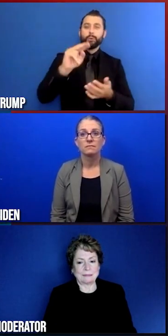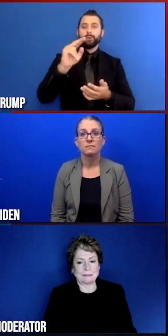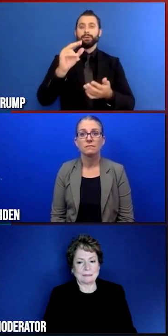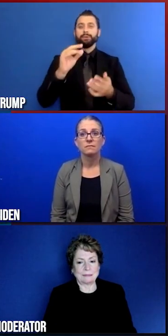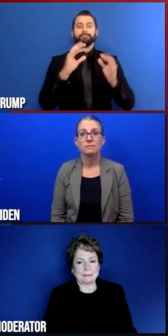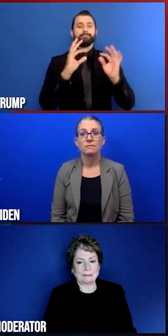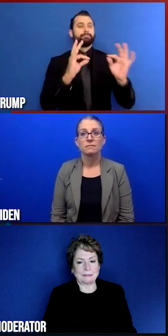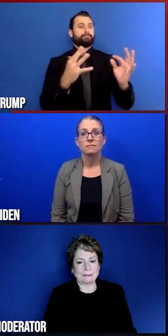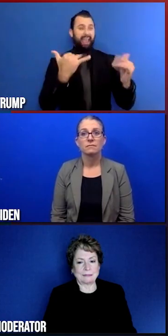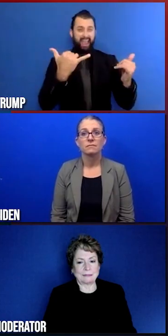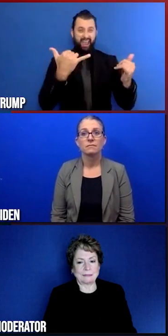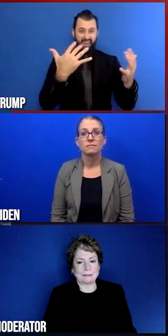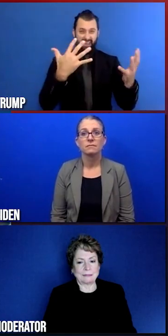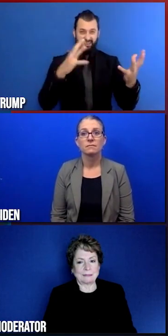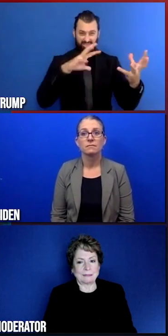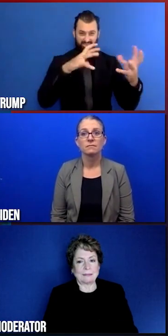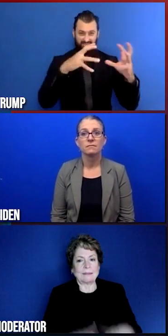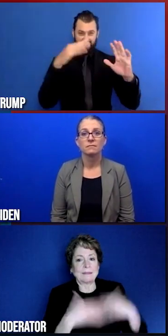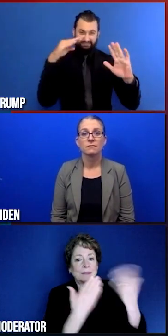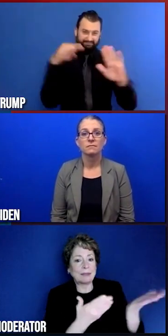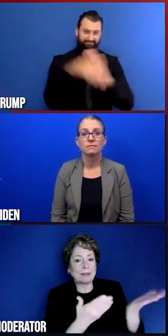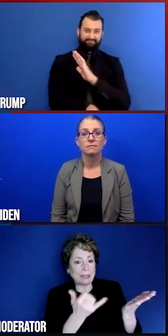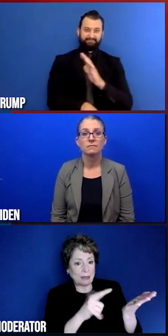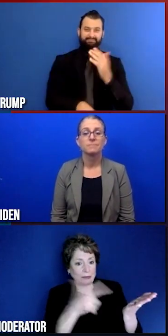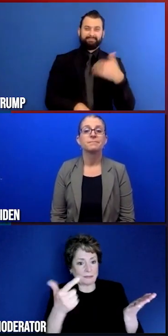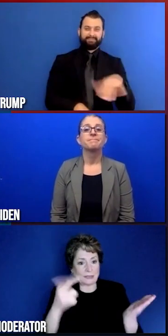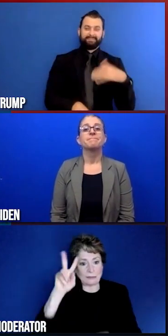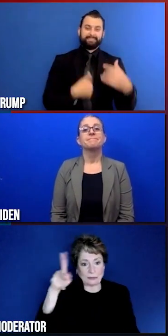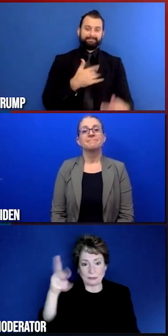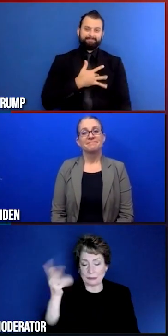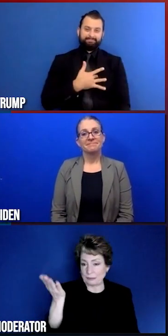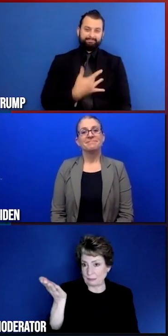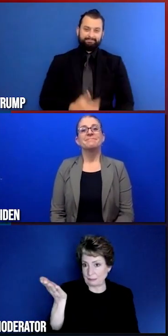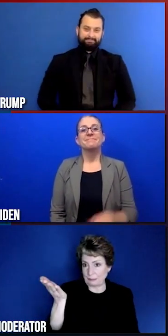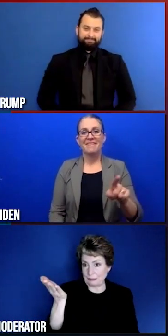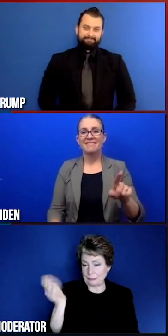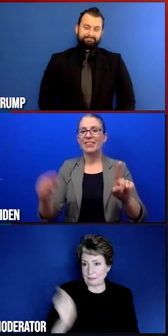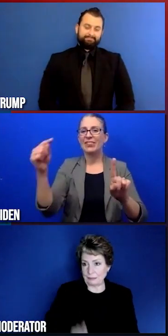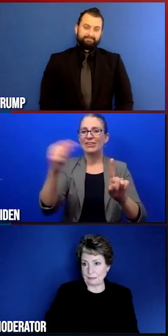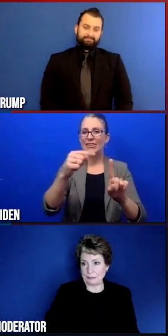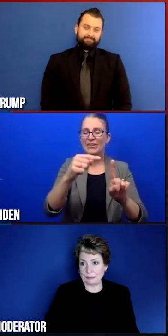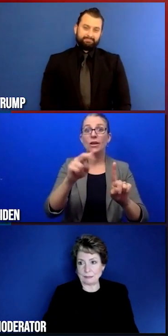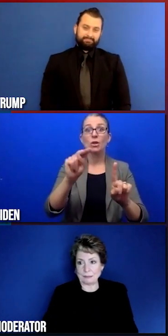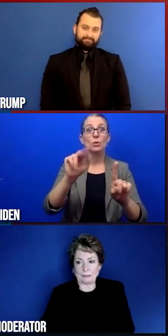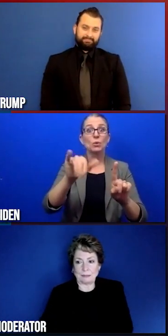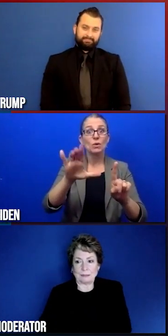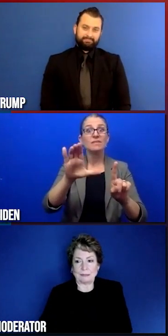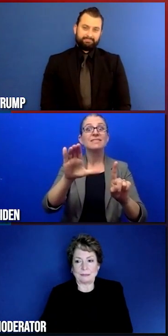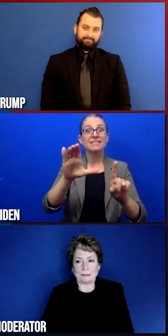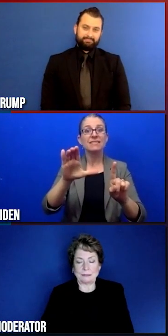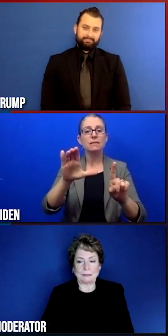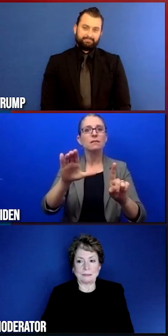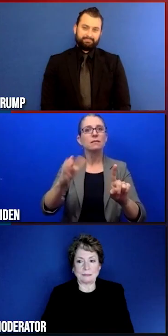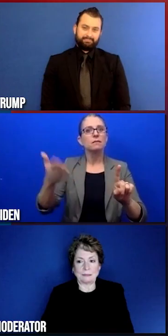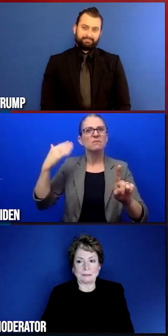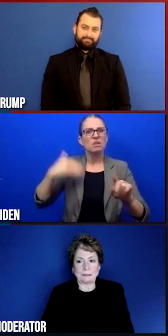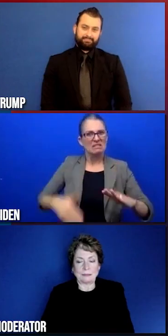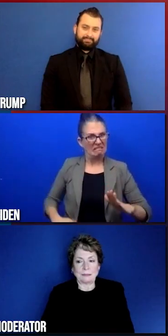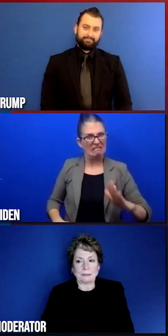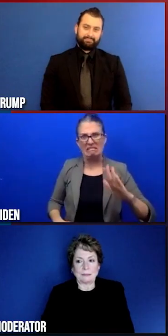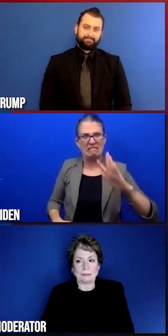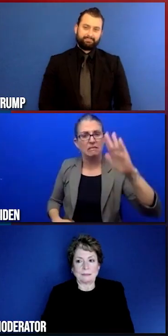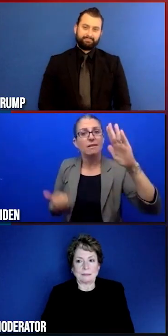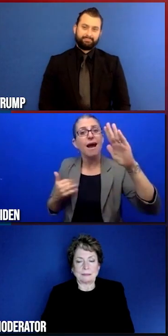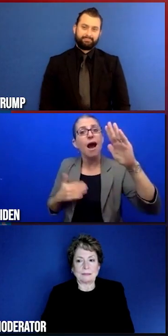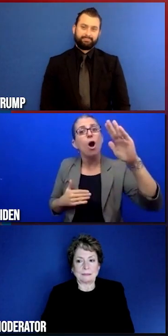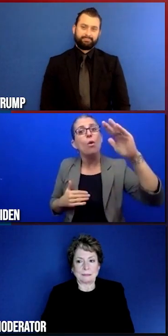New York has done in terms of turning the curve down in terms of the number of people dying. And I don't look at this in terms of the way he does. Blue states and